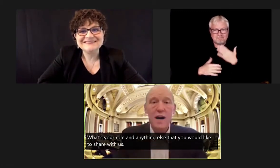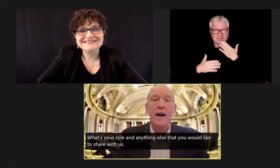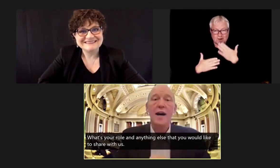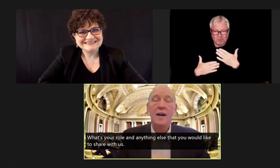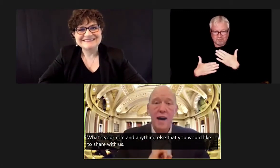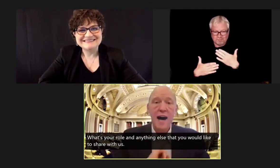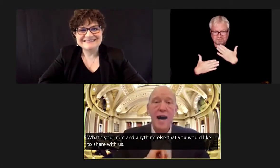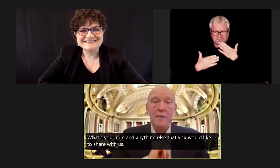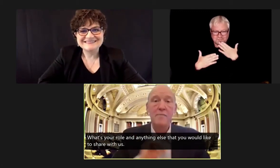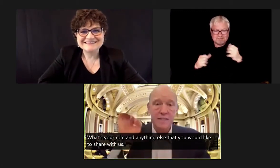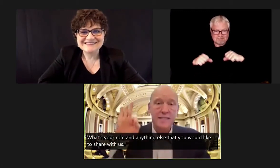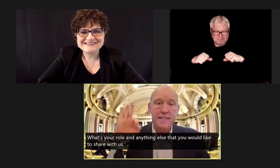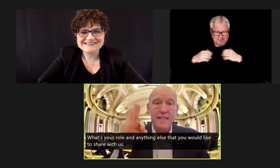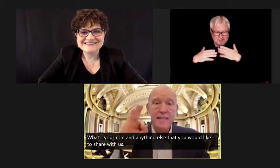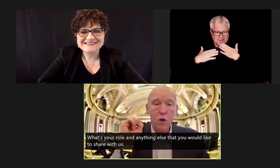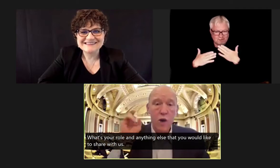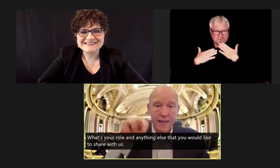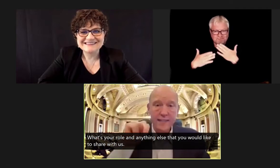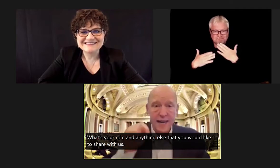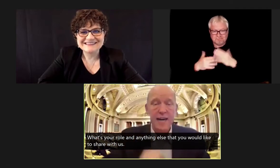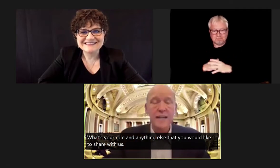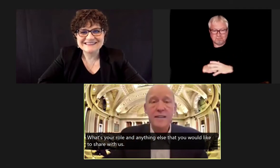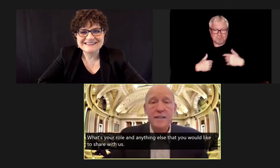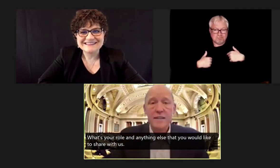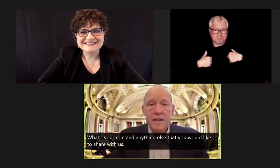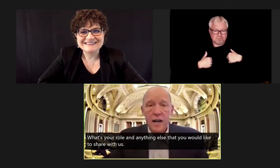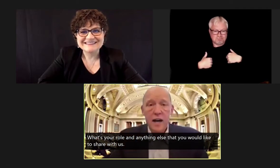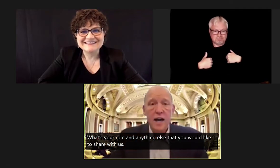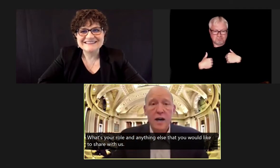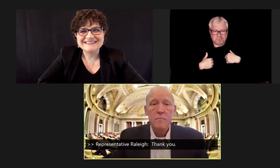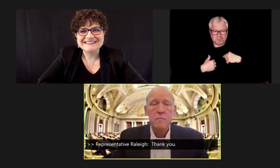you. I'm Don.